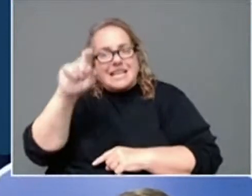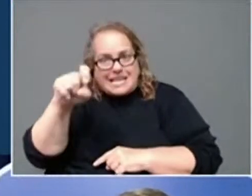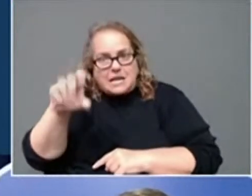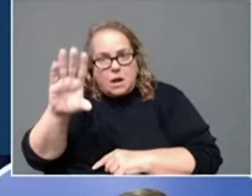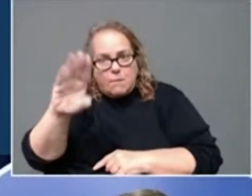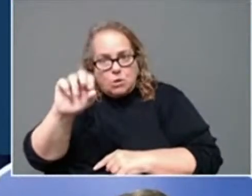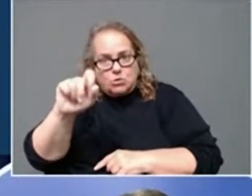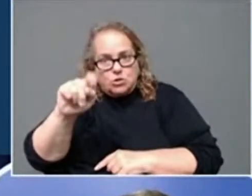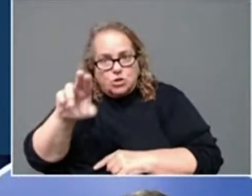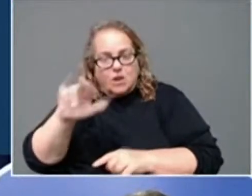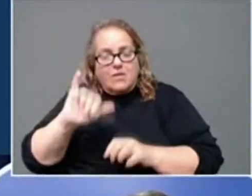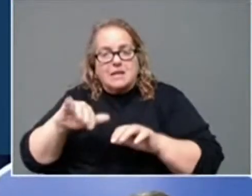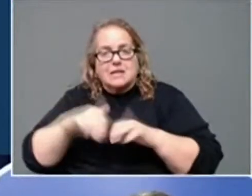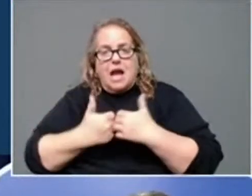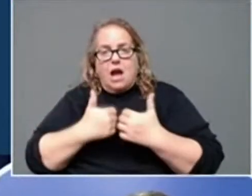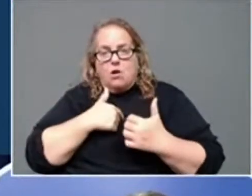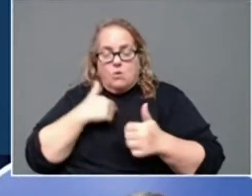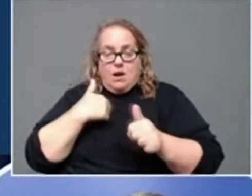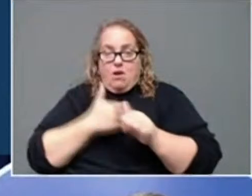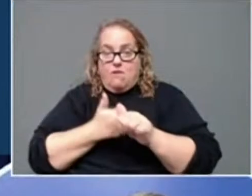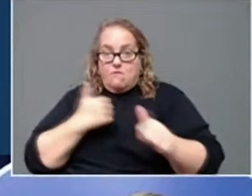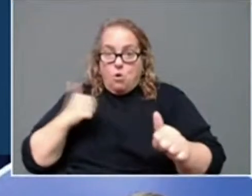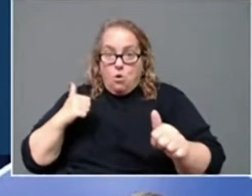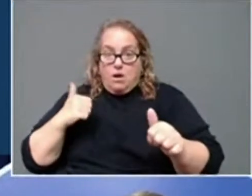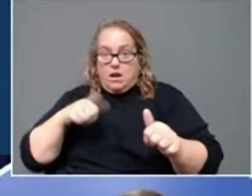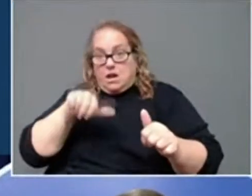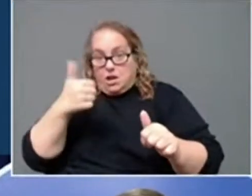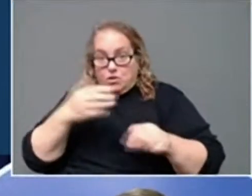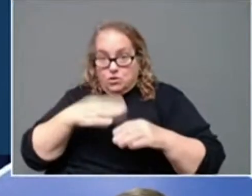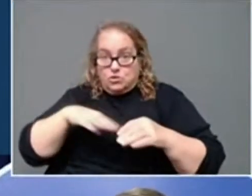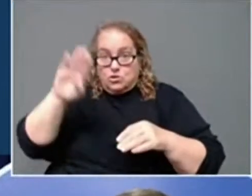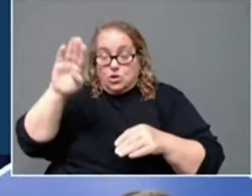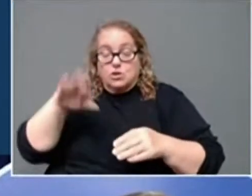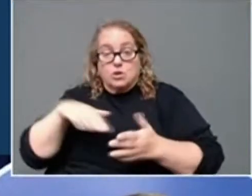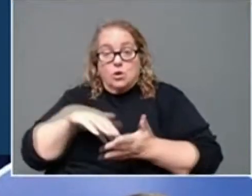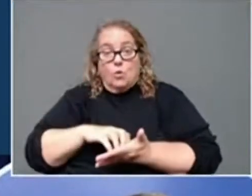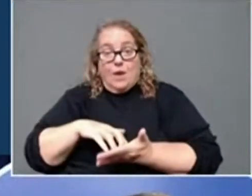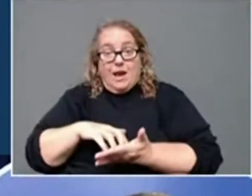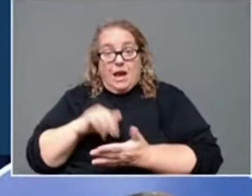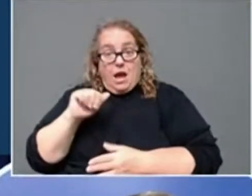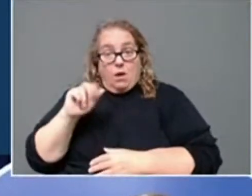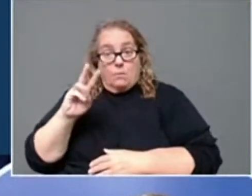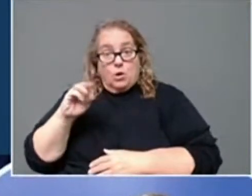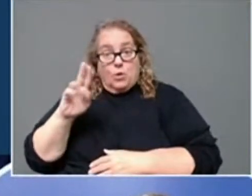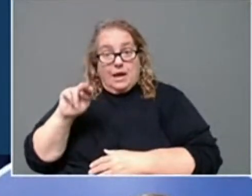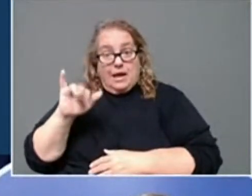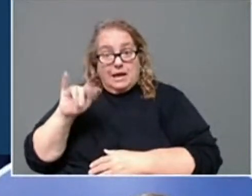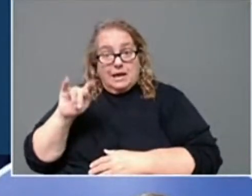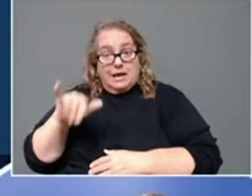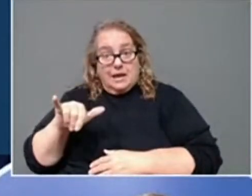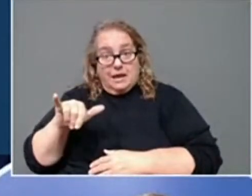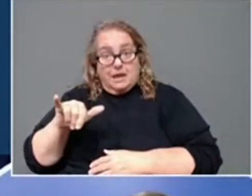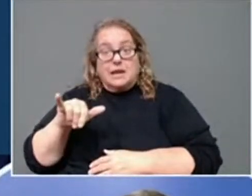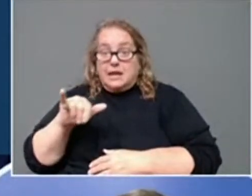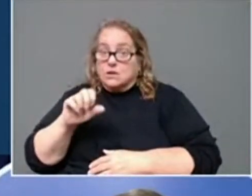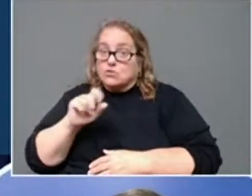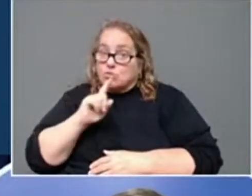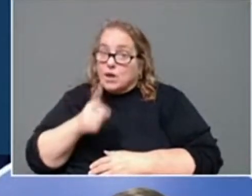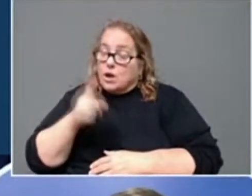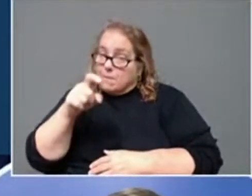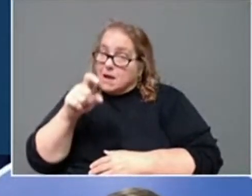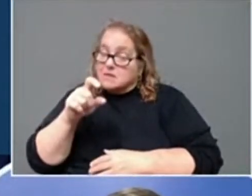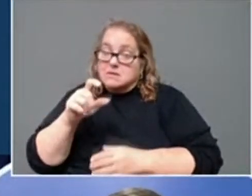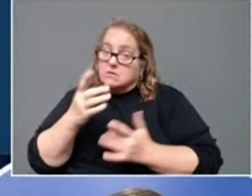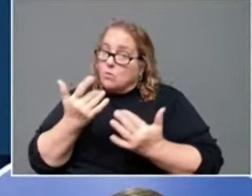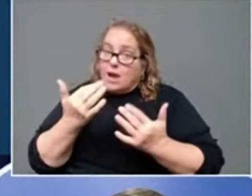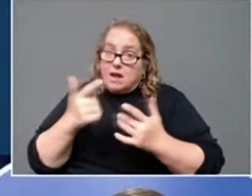Waning immunity is real. We'll show it to you in some numbers in just a second. Make sure you get that booster shot. Not